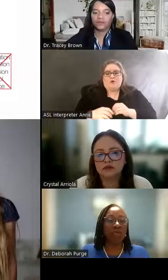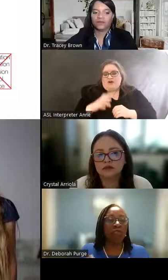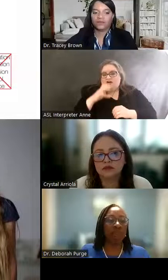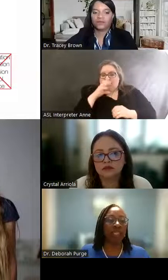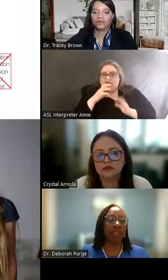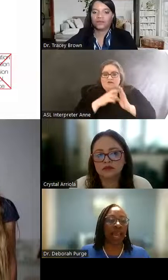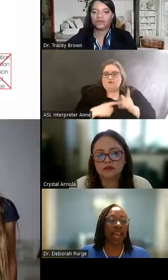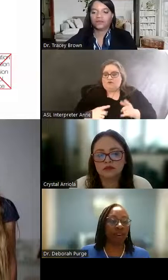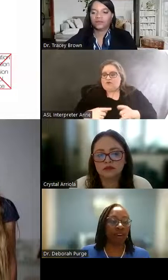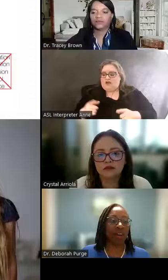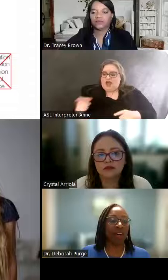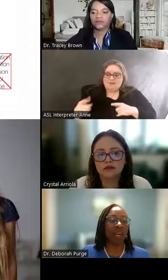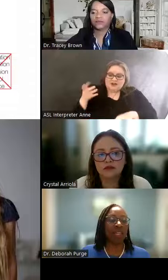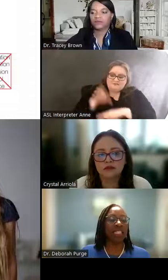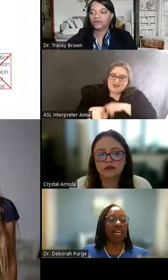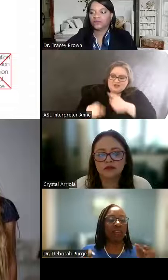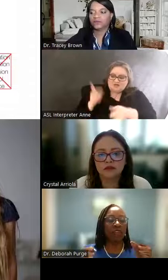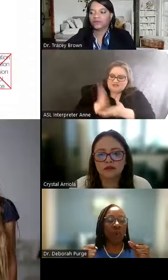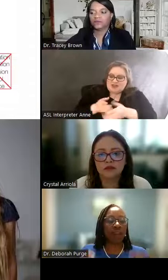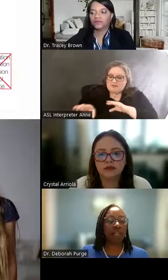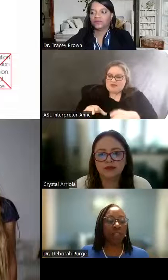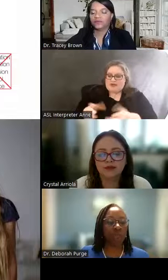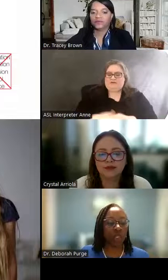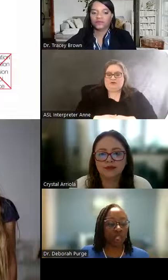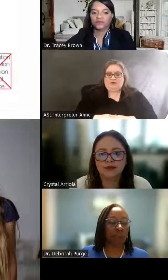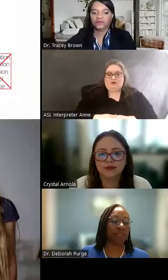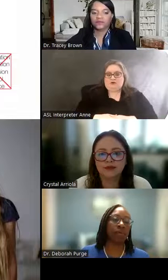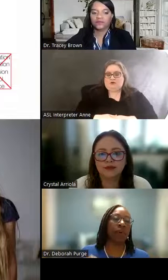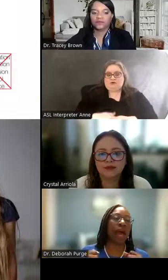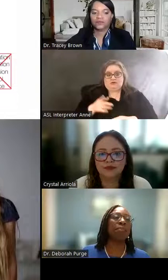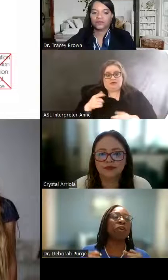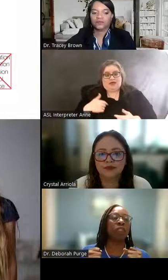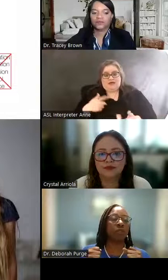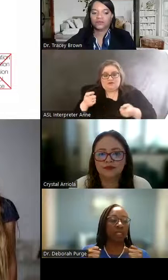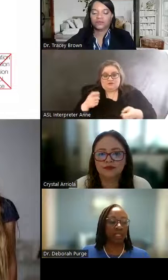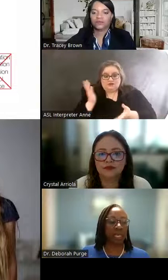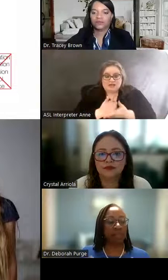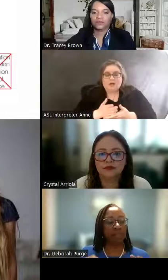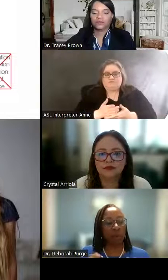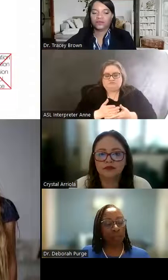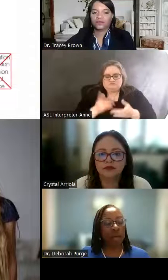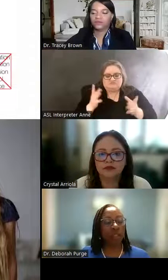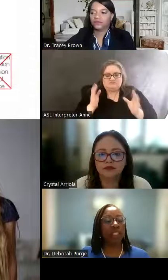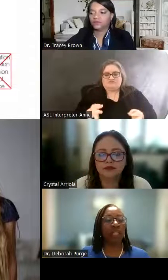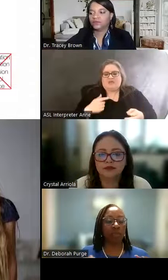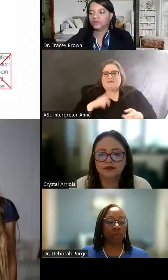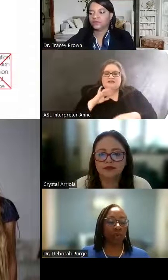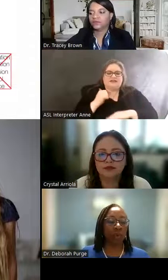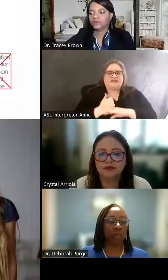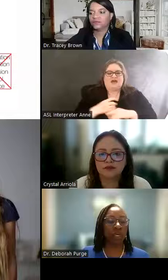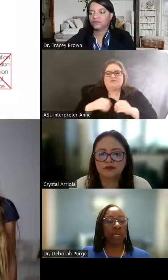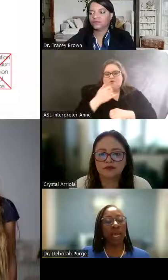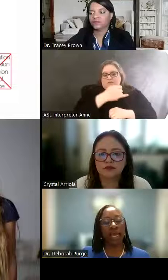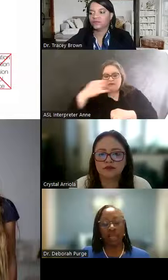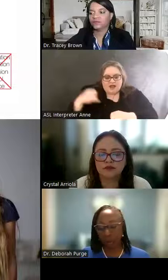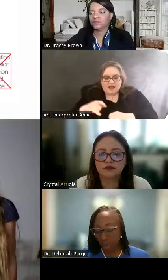make you stop this behavior. You have control to stop this. So I'm going to set more boundaries and more